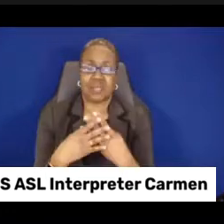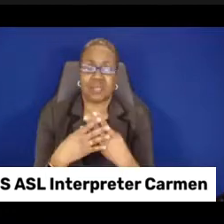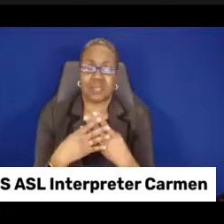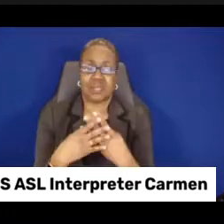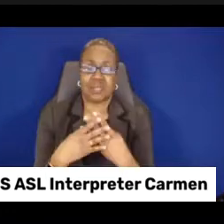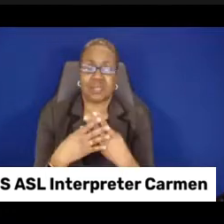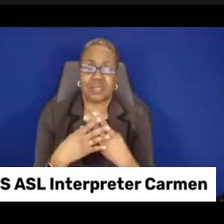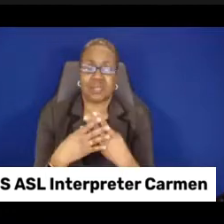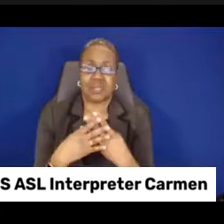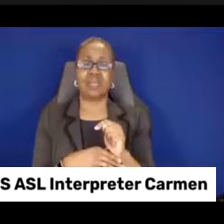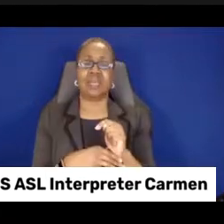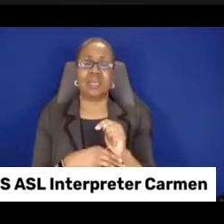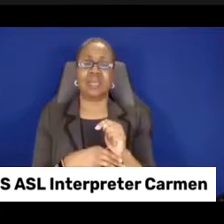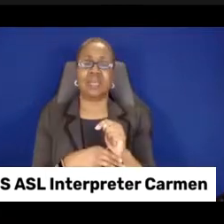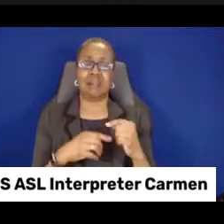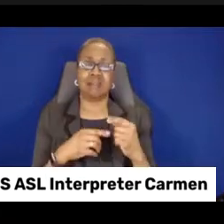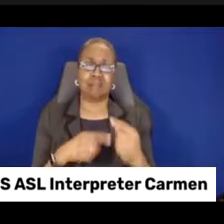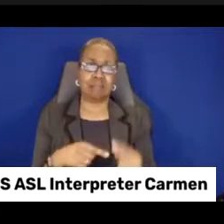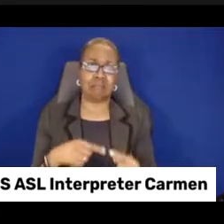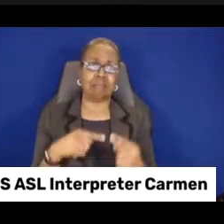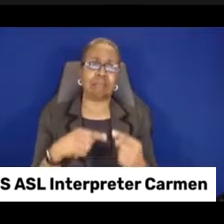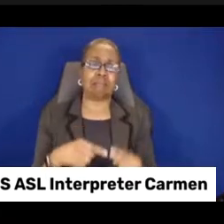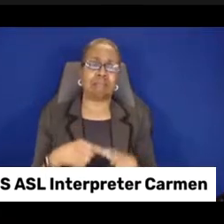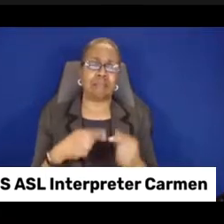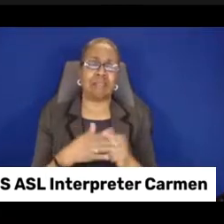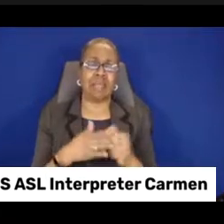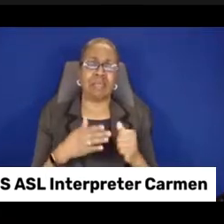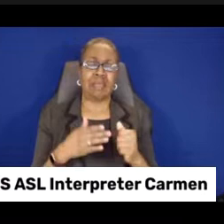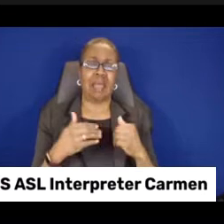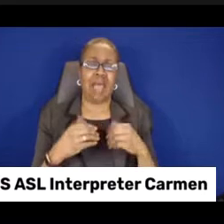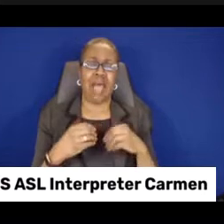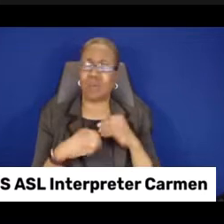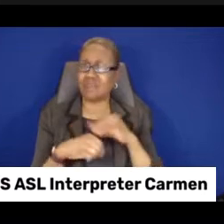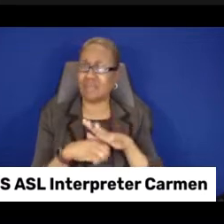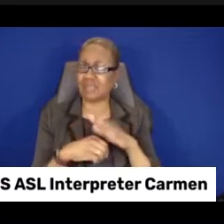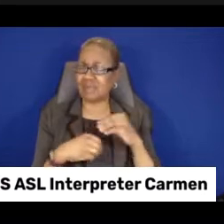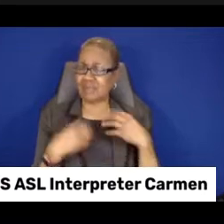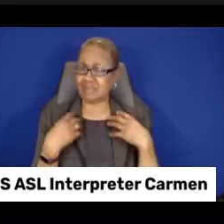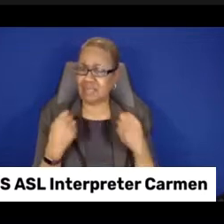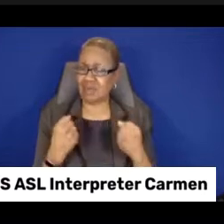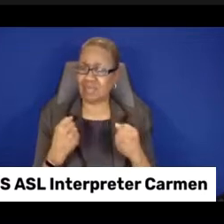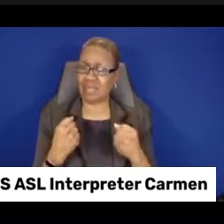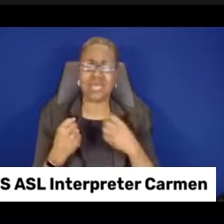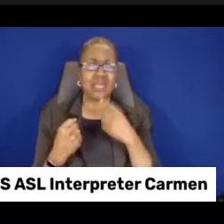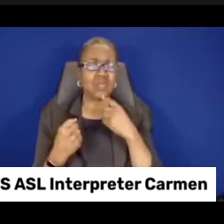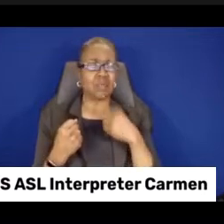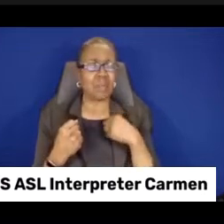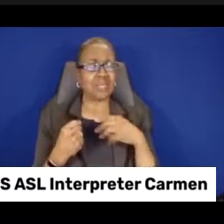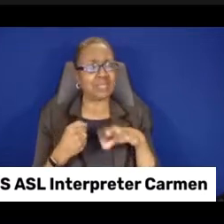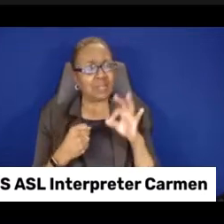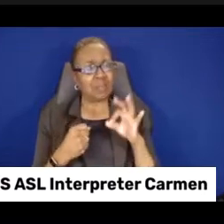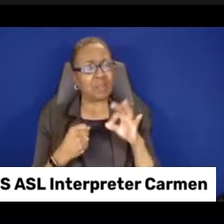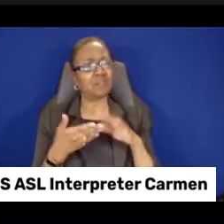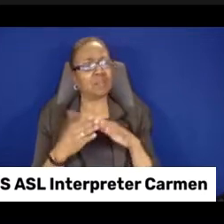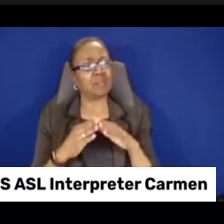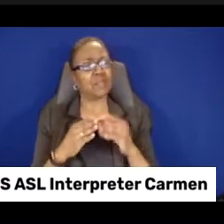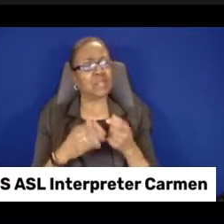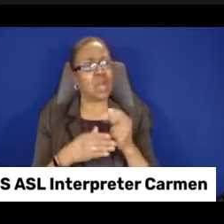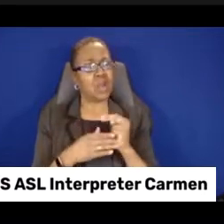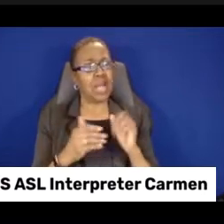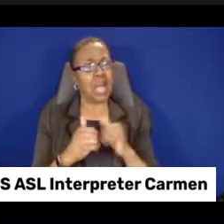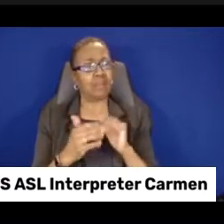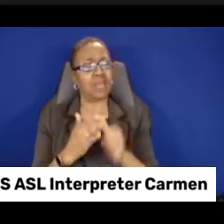that stress and anxiety was taking on his health. Khalid told me about his discovery of the community garden and how it had helped